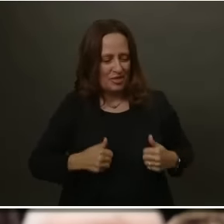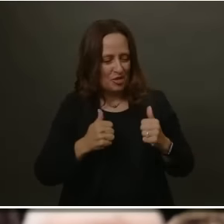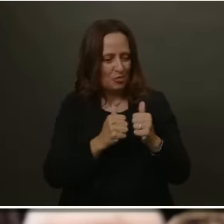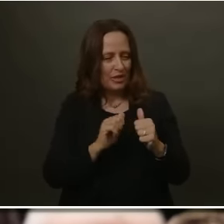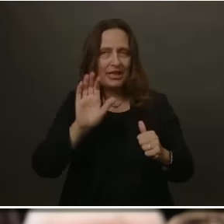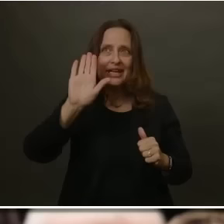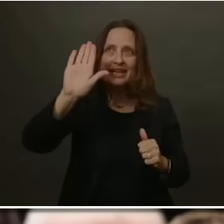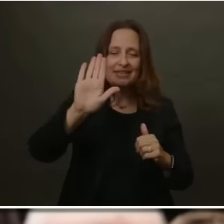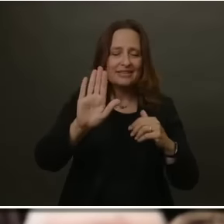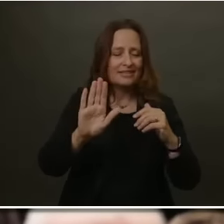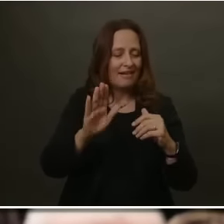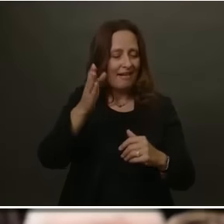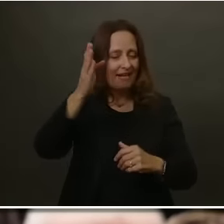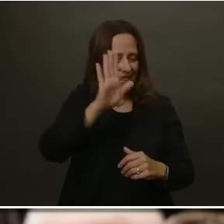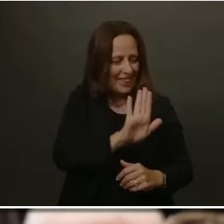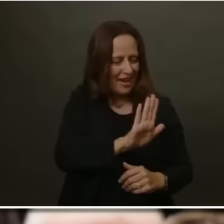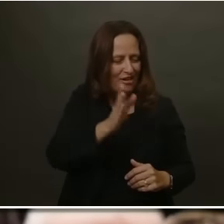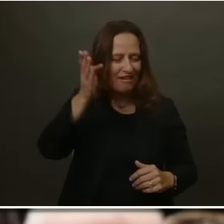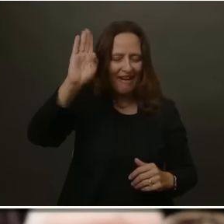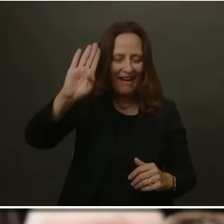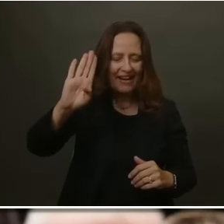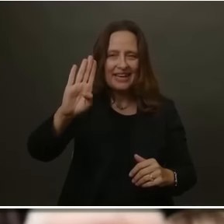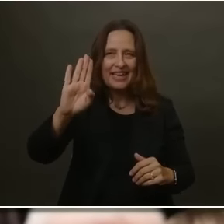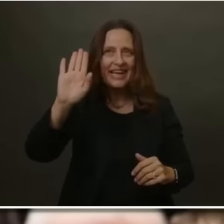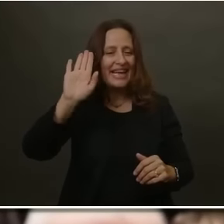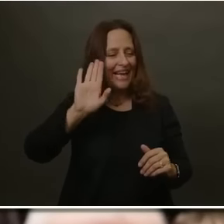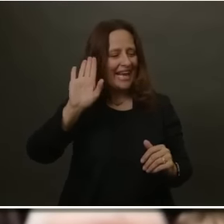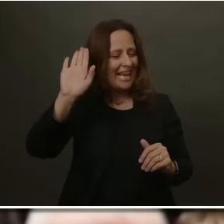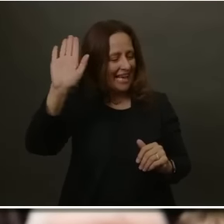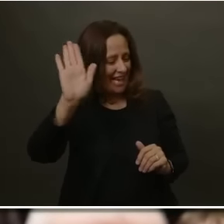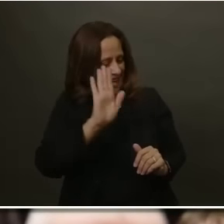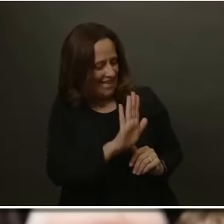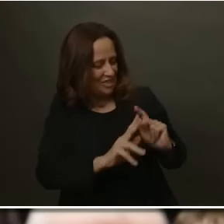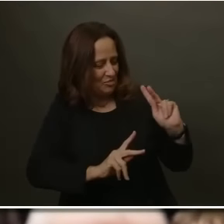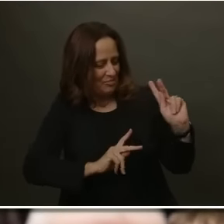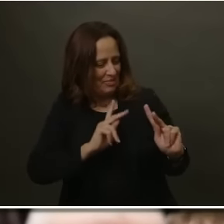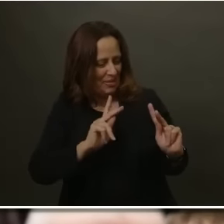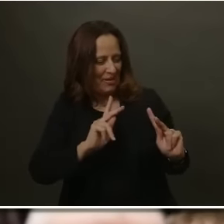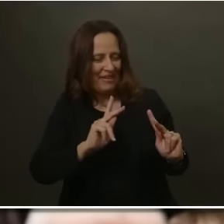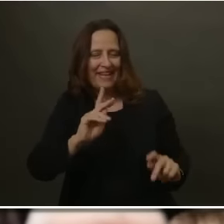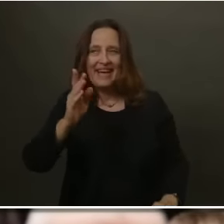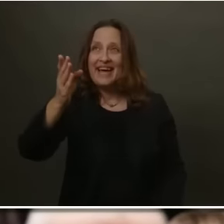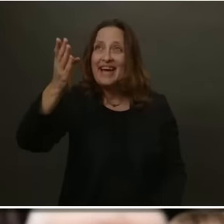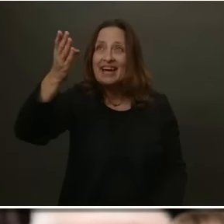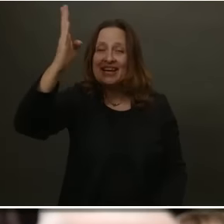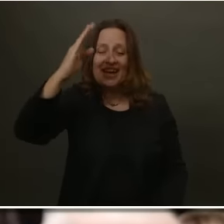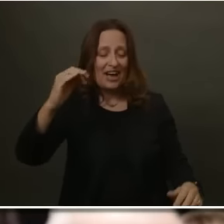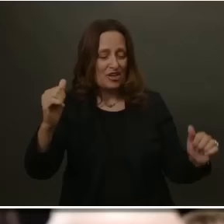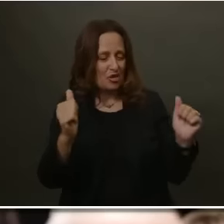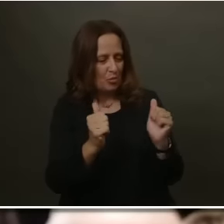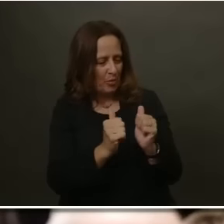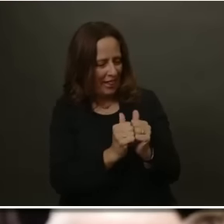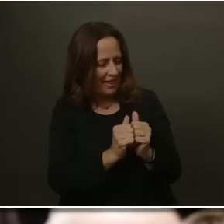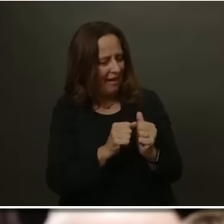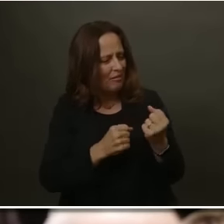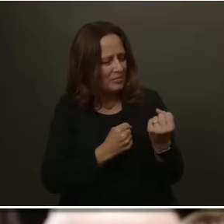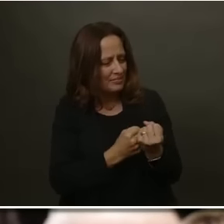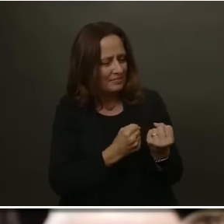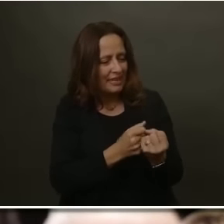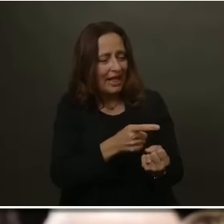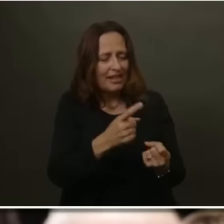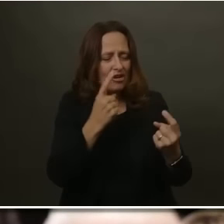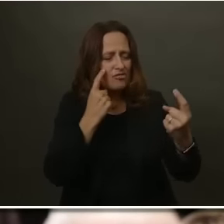be his peoples, and God himself will be with them. He will wipe away every tear from their eyes."